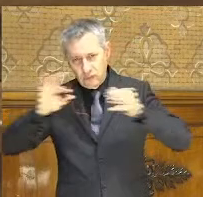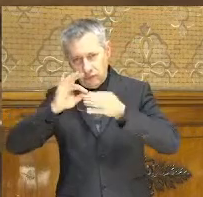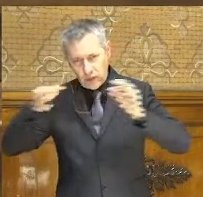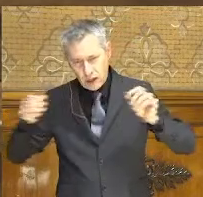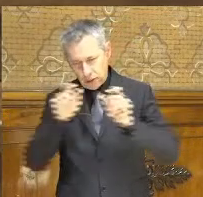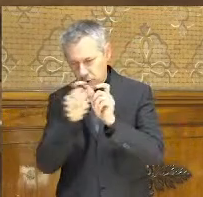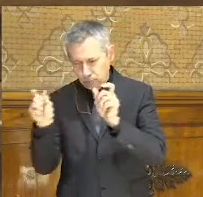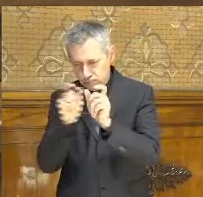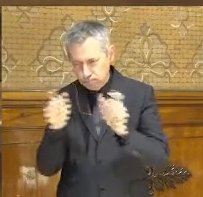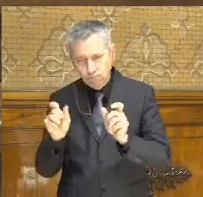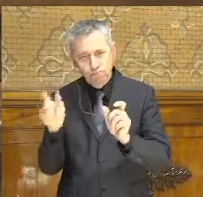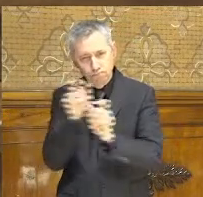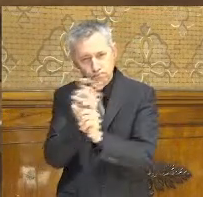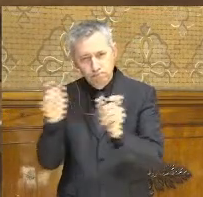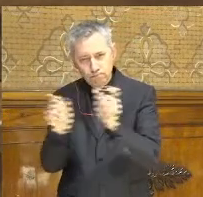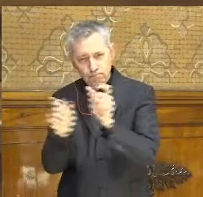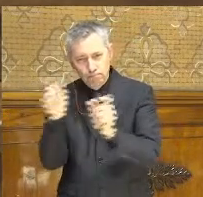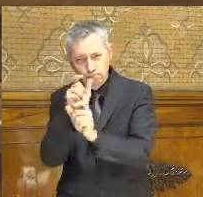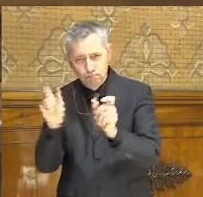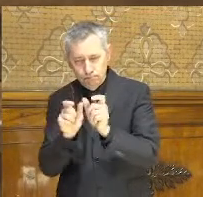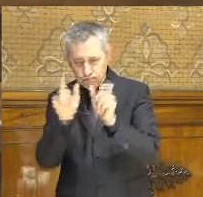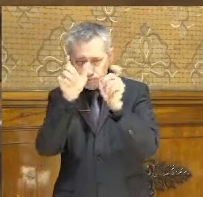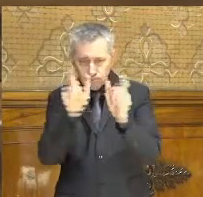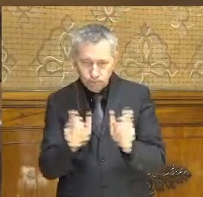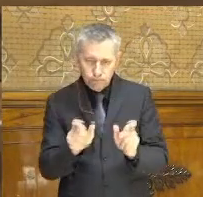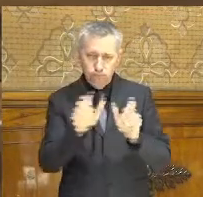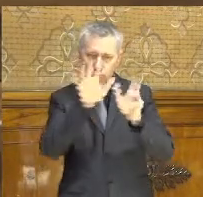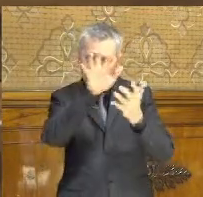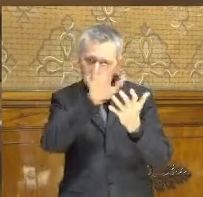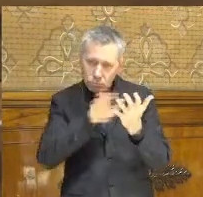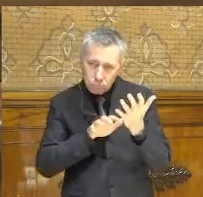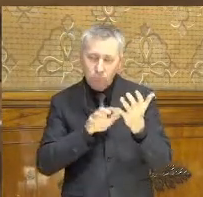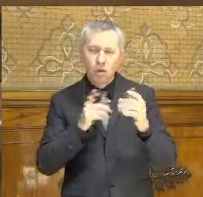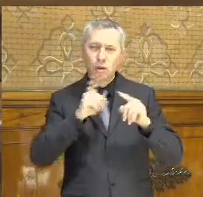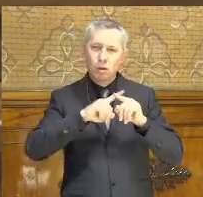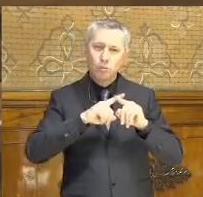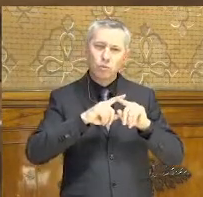without using the jargon of global English, we would,